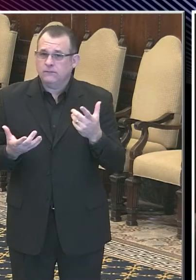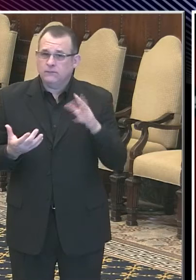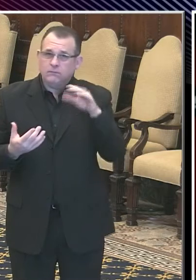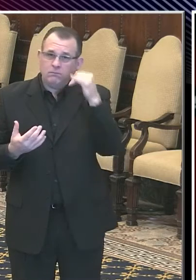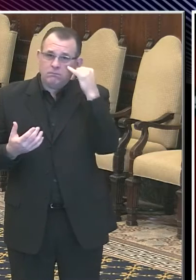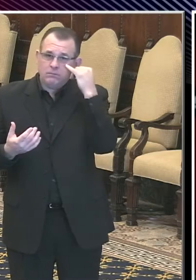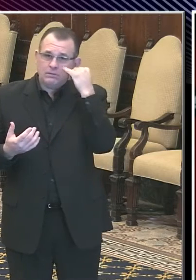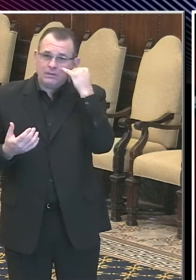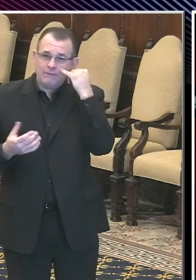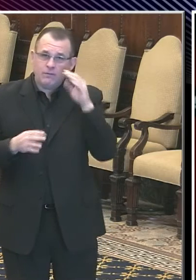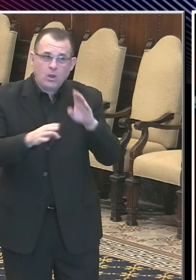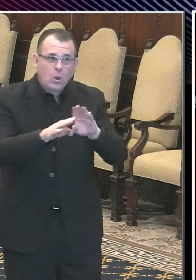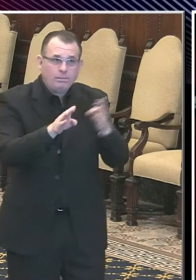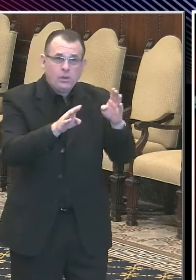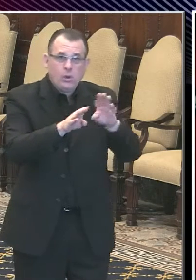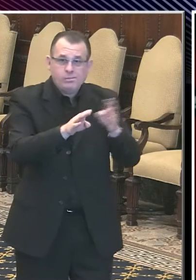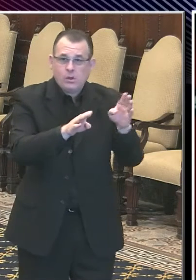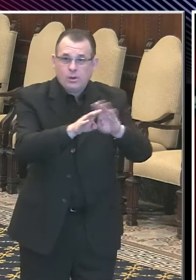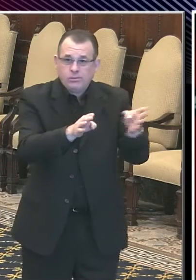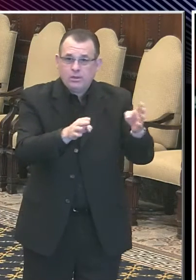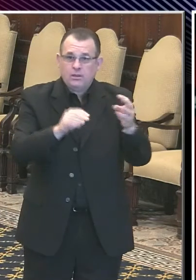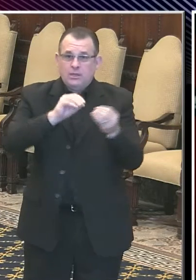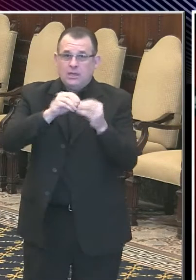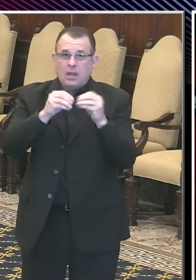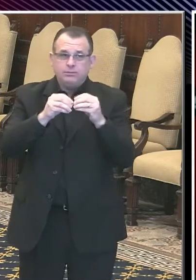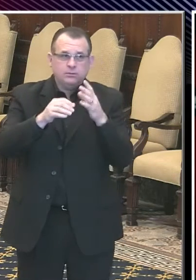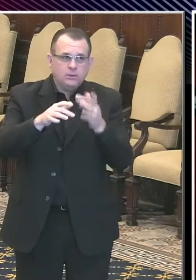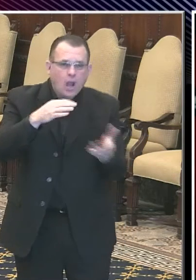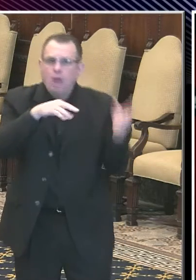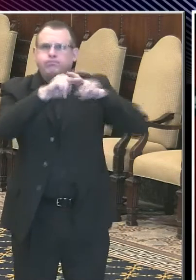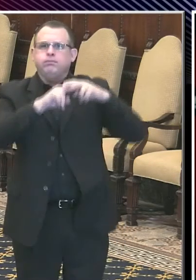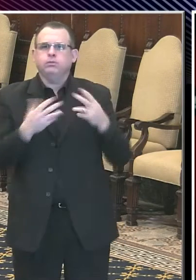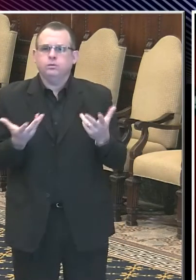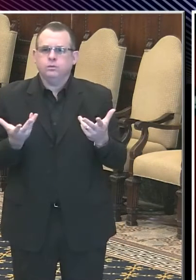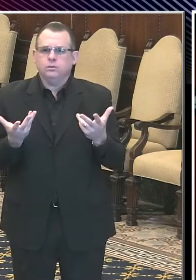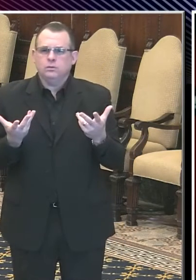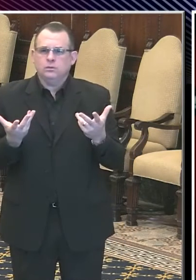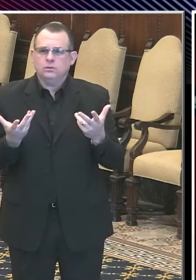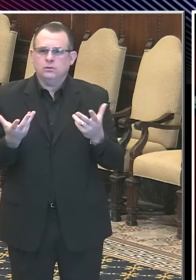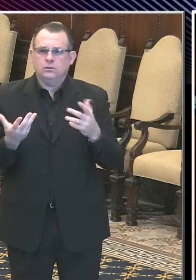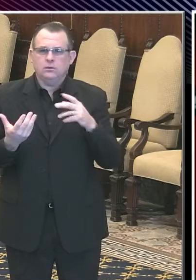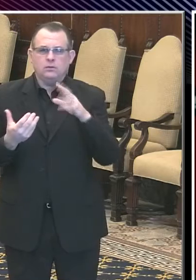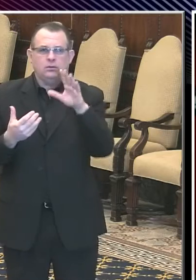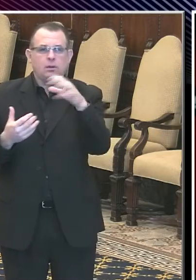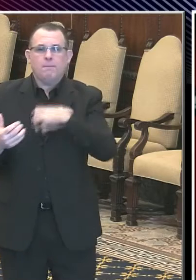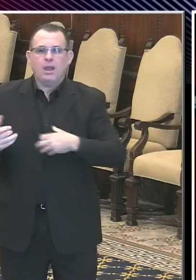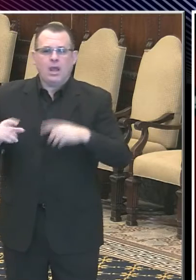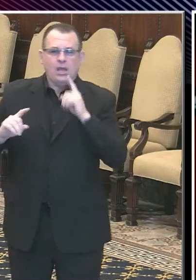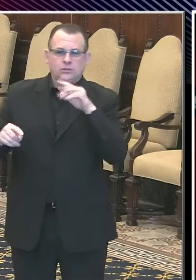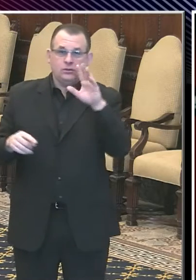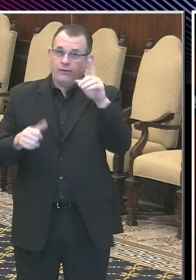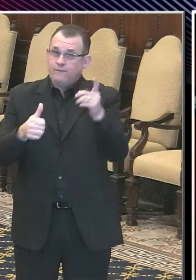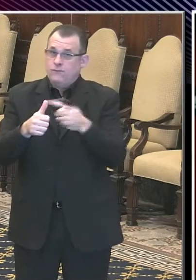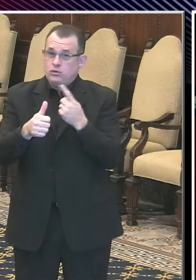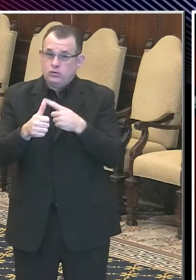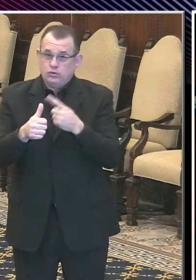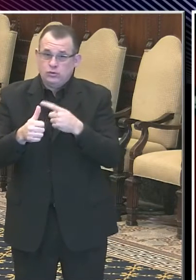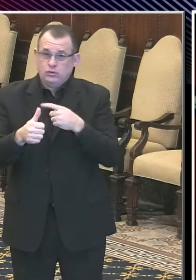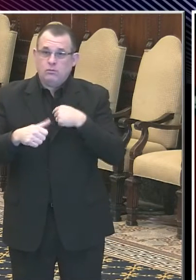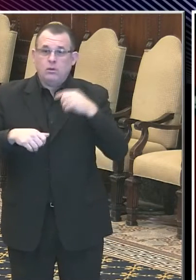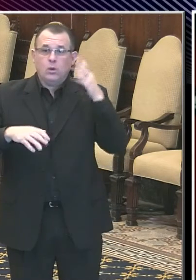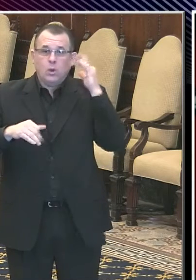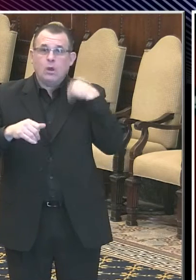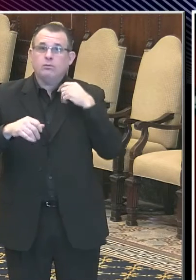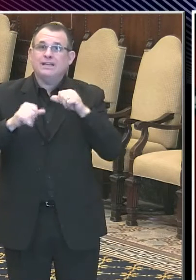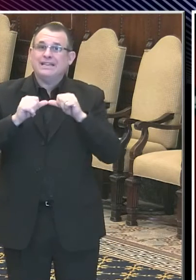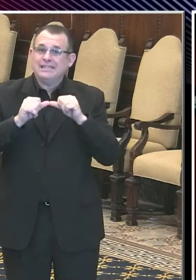case cases jump up again? When cases jump up again, well, first of all, we hope to conduct ourselves in a way that cases